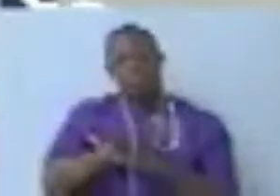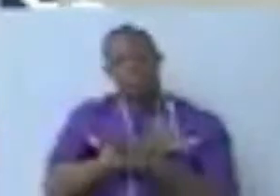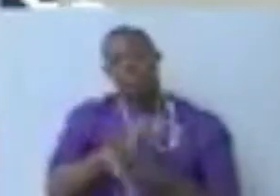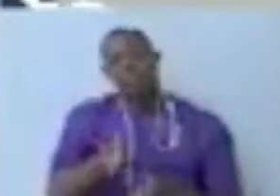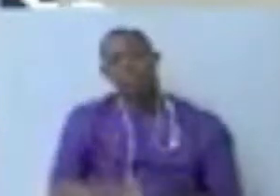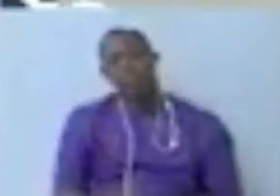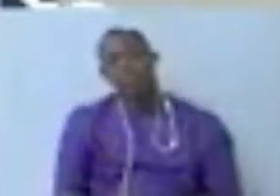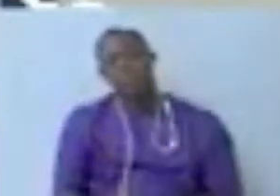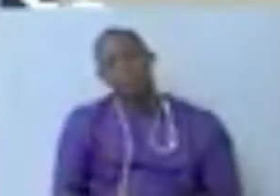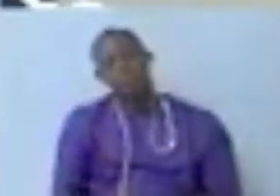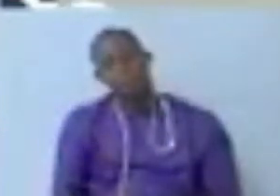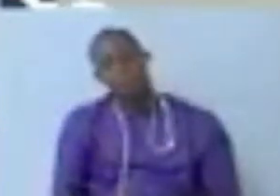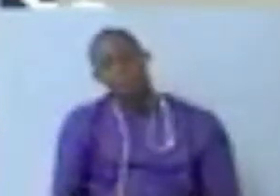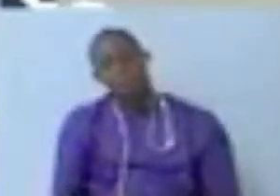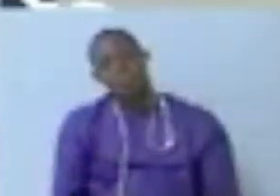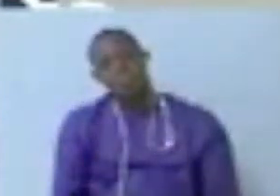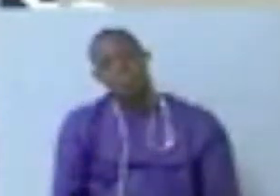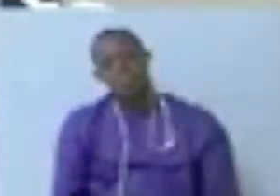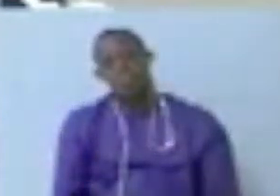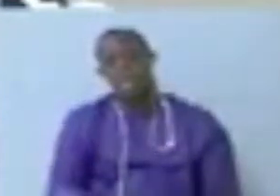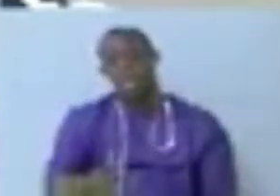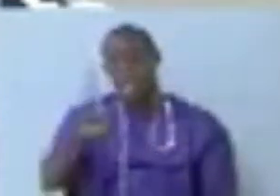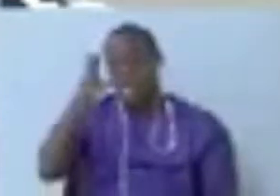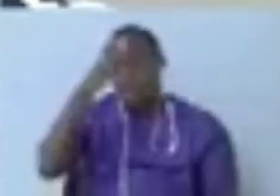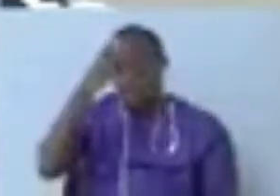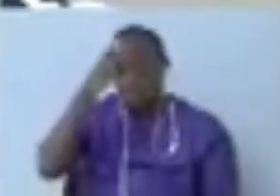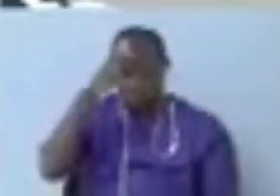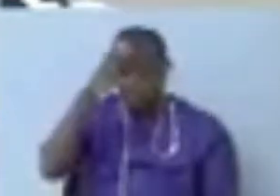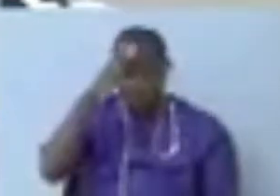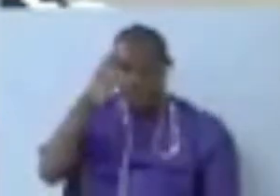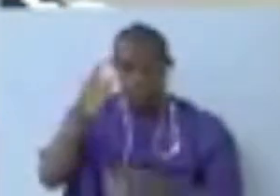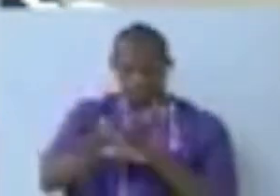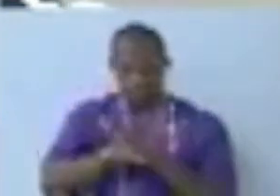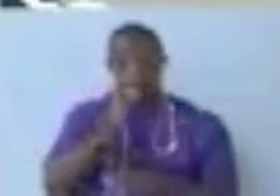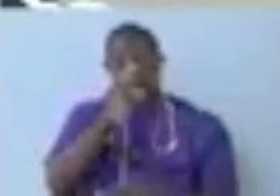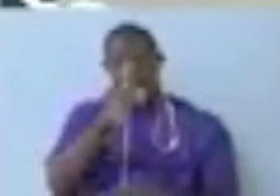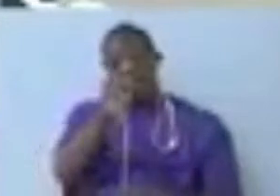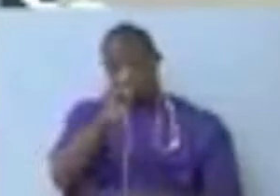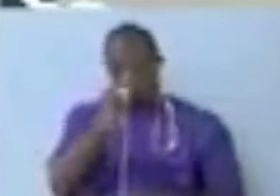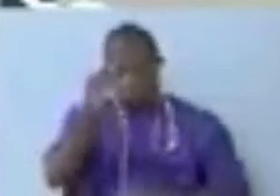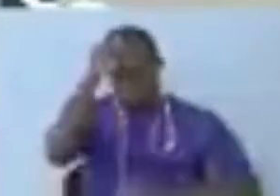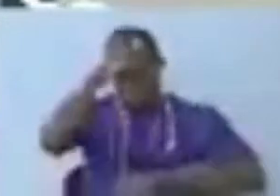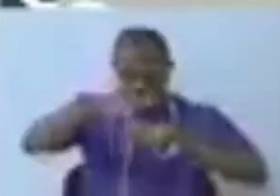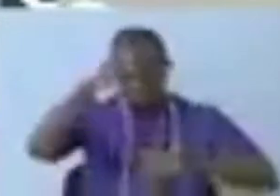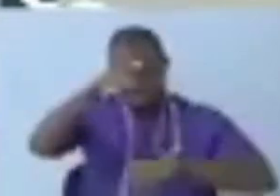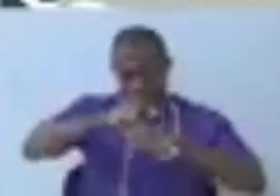The soldier, the rebels allege that you tortured them at the NIA.